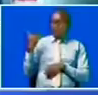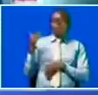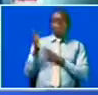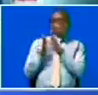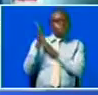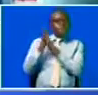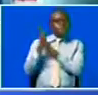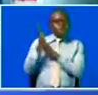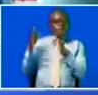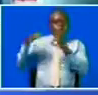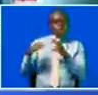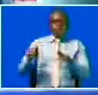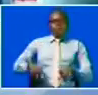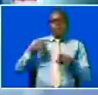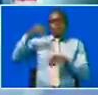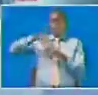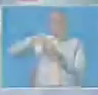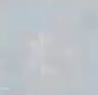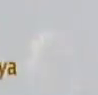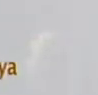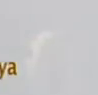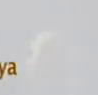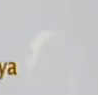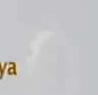ground for the dreaded Mungiki sect. Take a look.